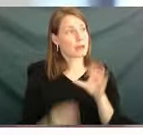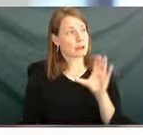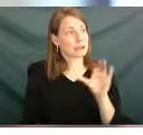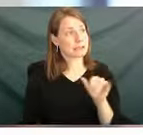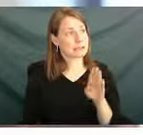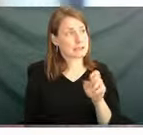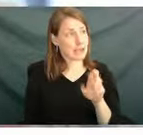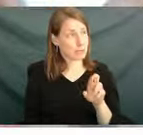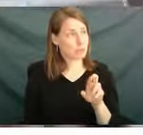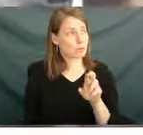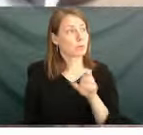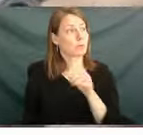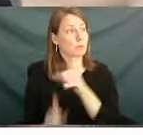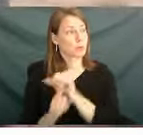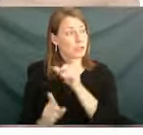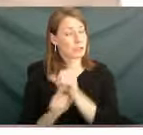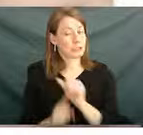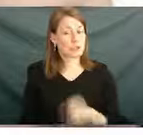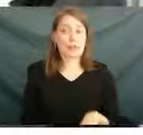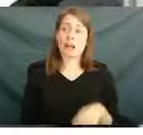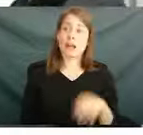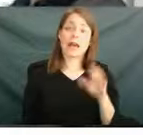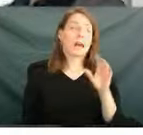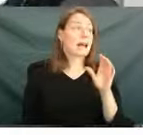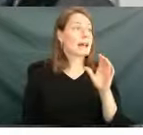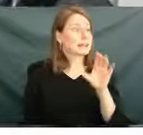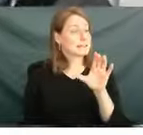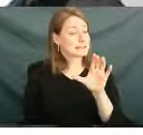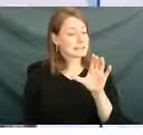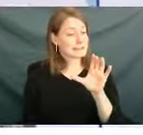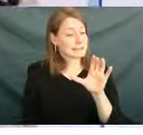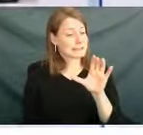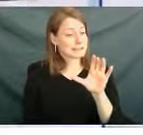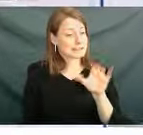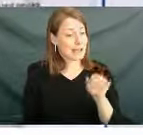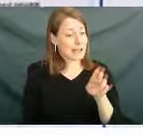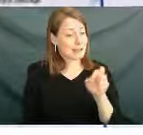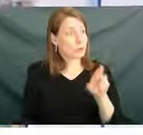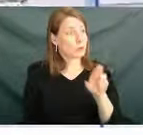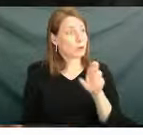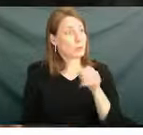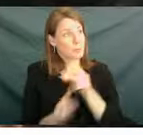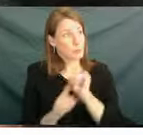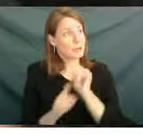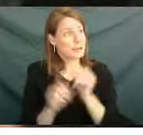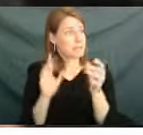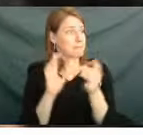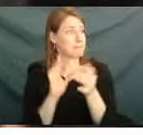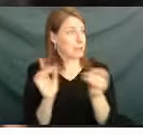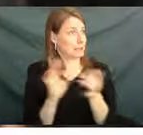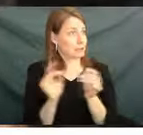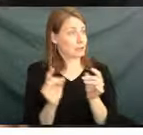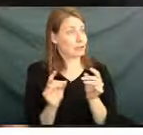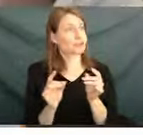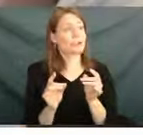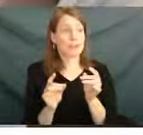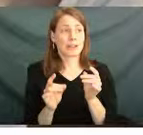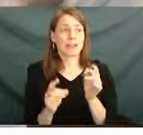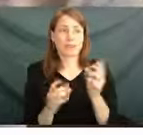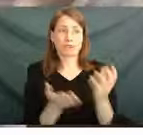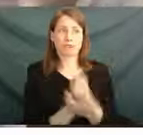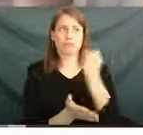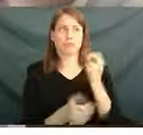across because they can actually show visually how cyberbullying happens and they can talk about and explore ways it